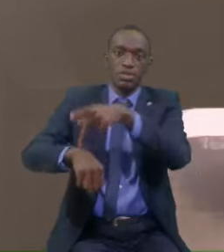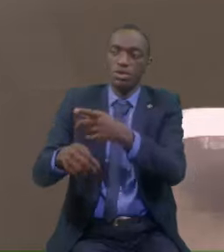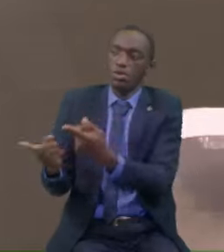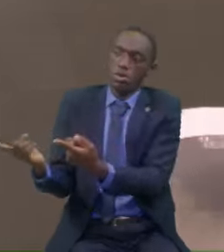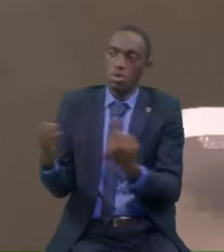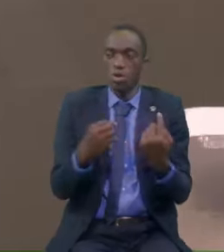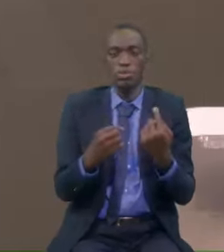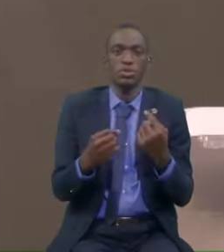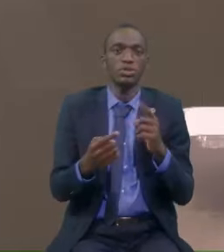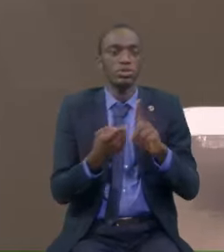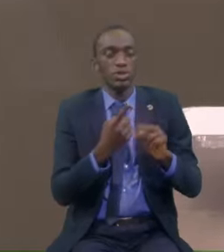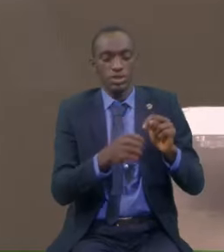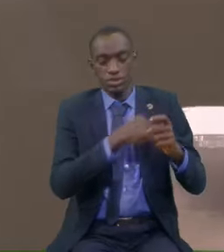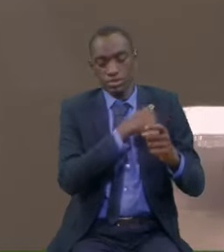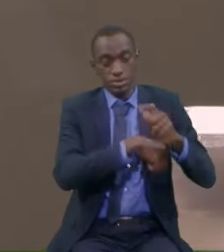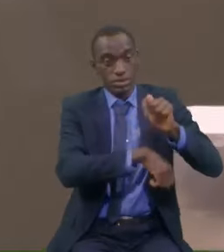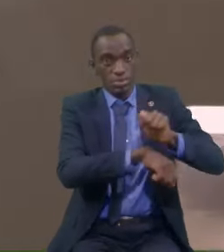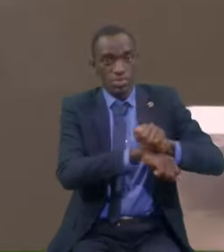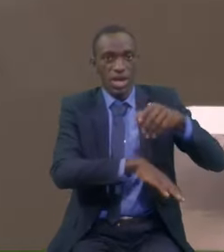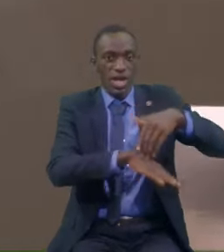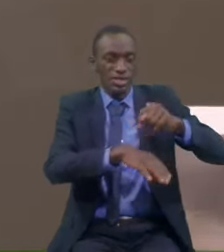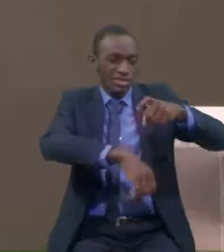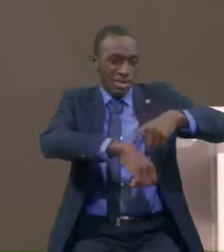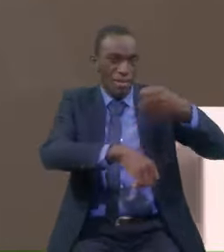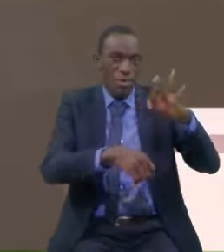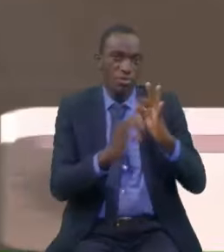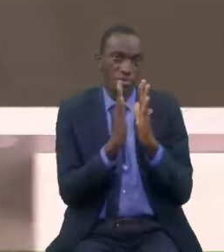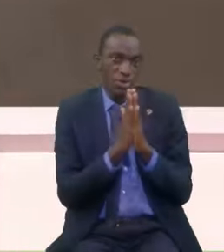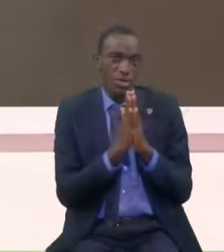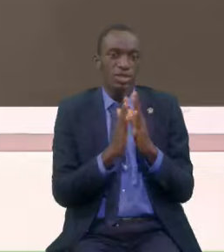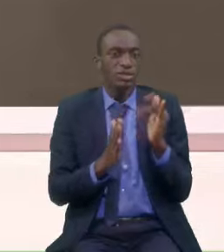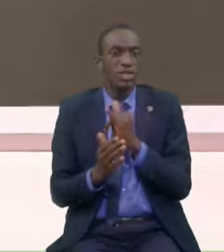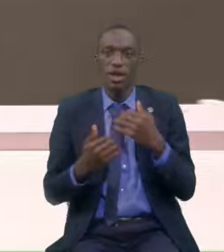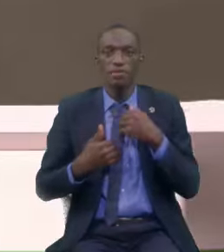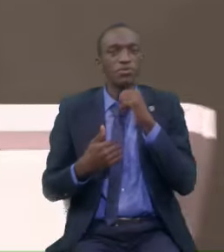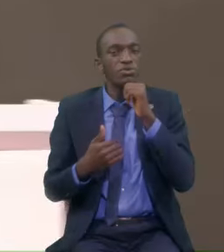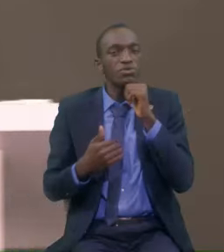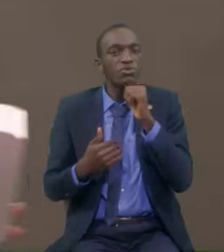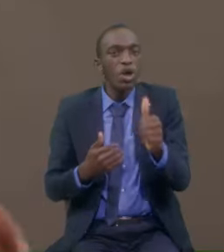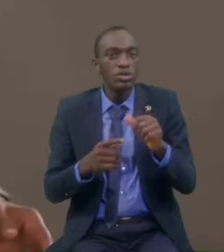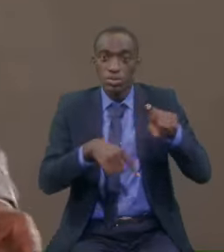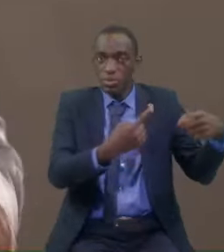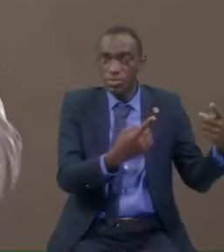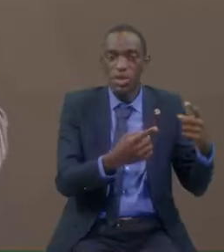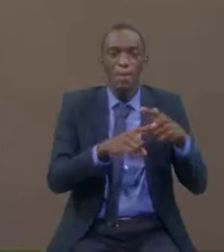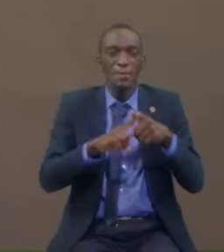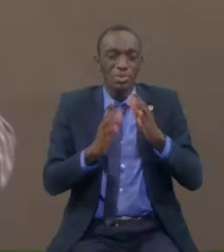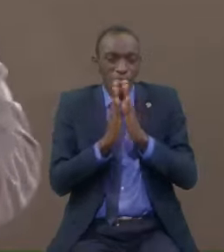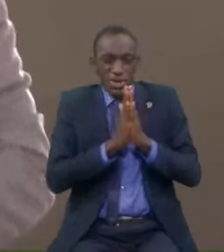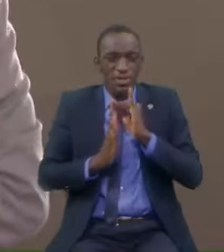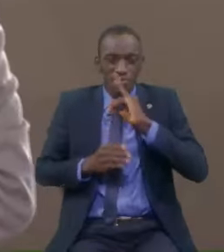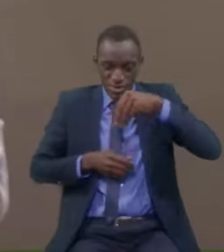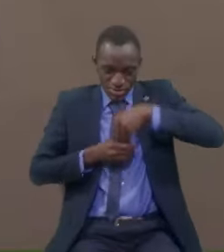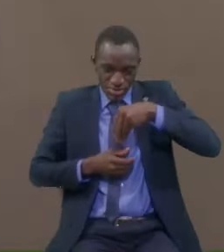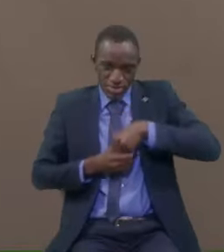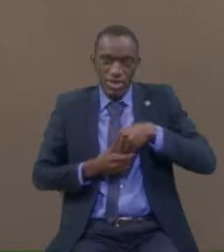prayer, but prayer had been stored inside them. And the Spirit of God did not allow the prayer that